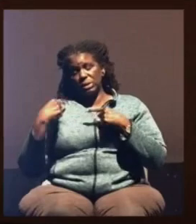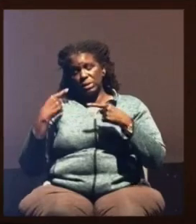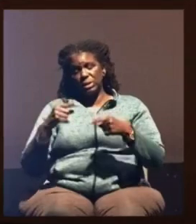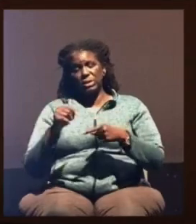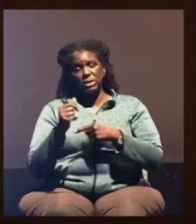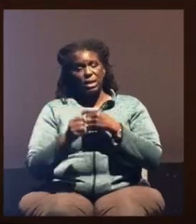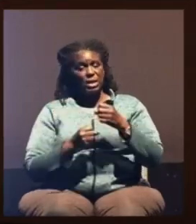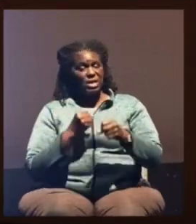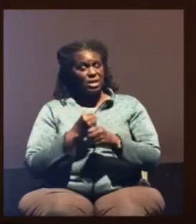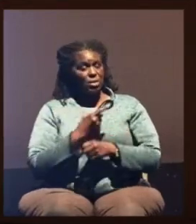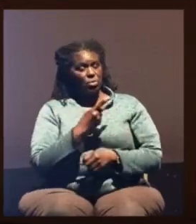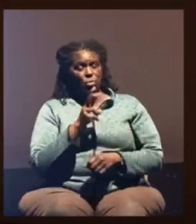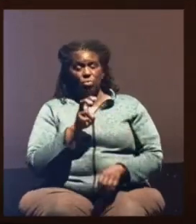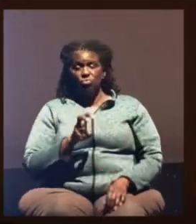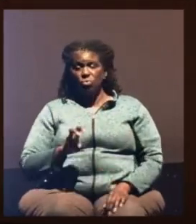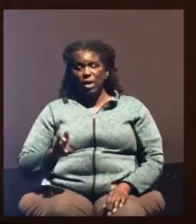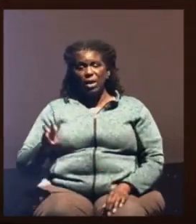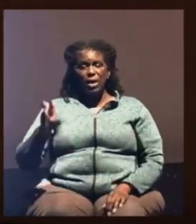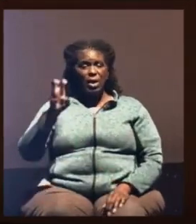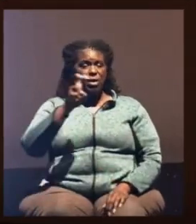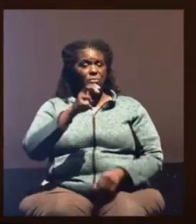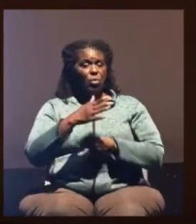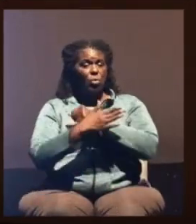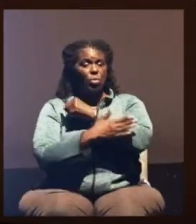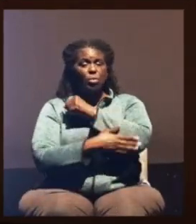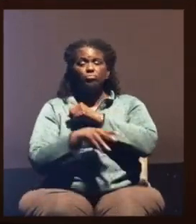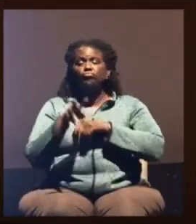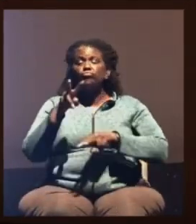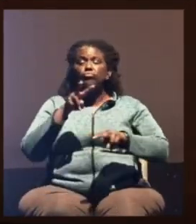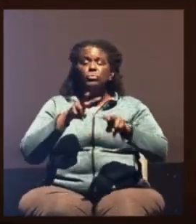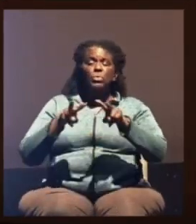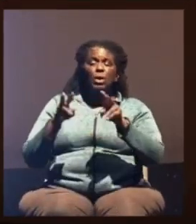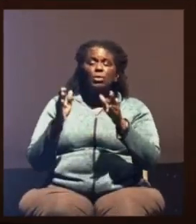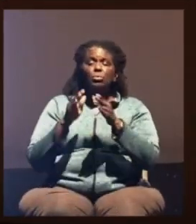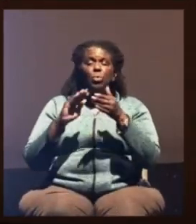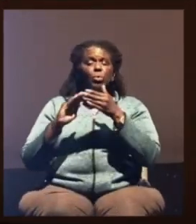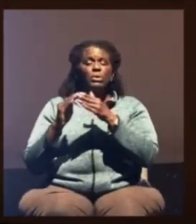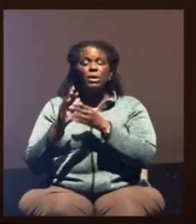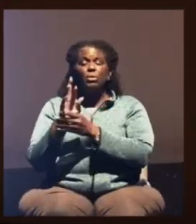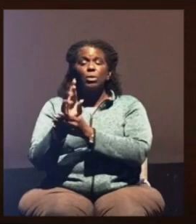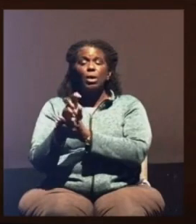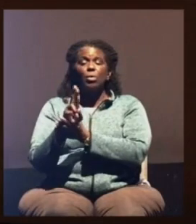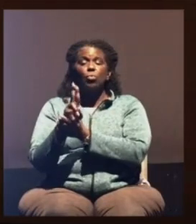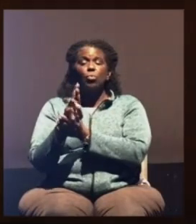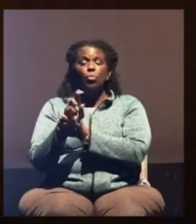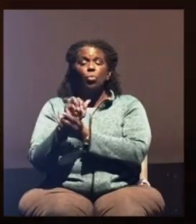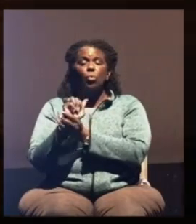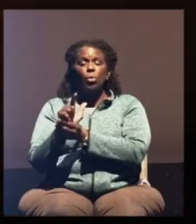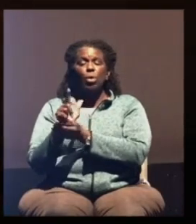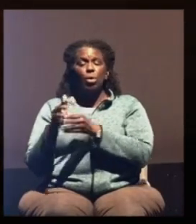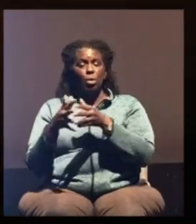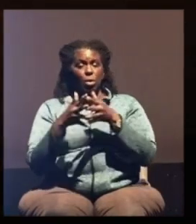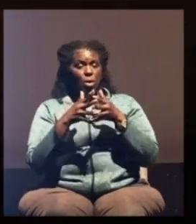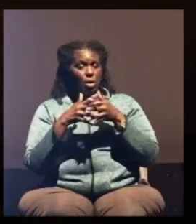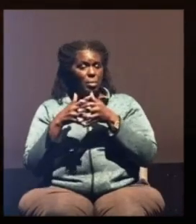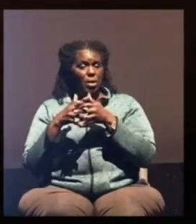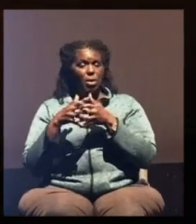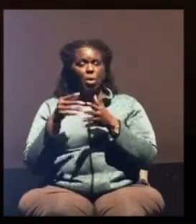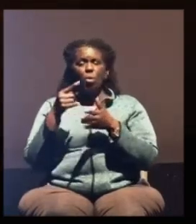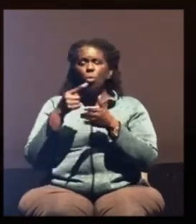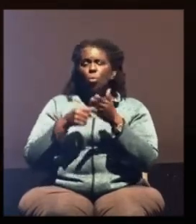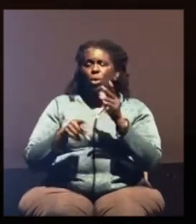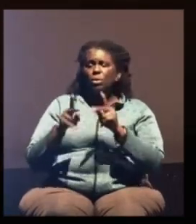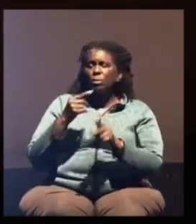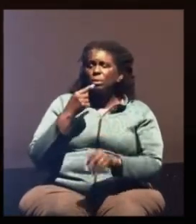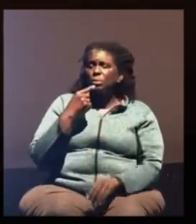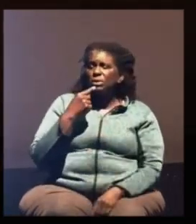traveling around the country, looking at smaller town and rural America and saying, what do people say there if you don't start out by asking about